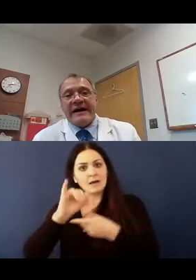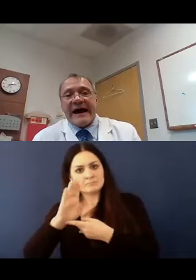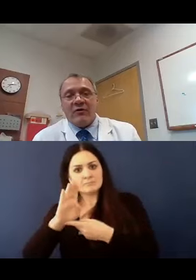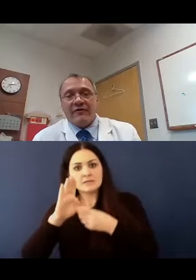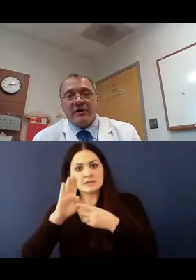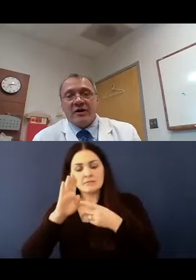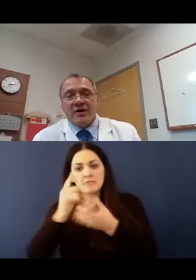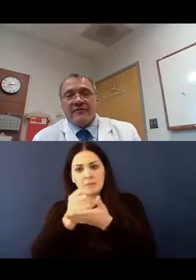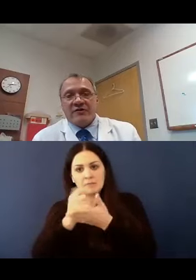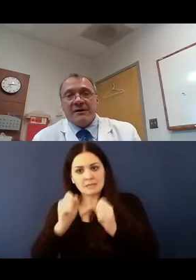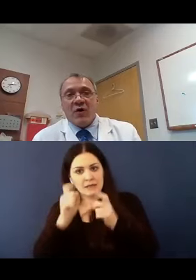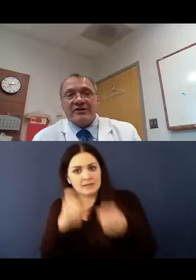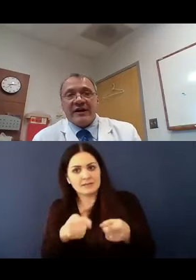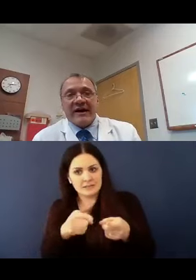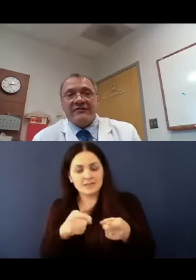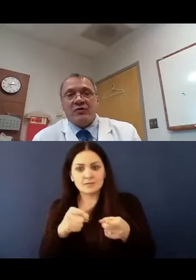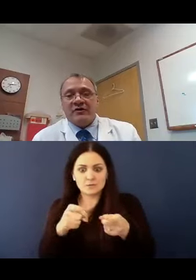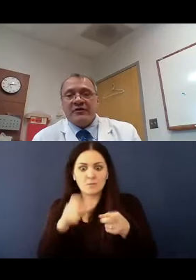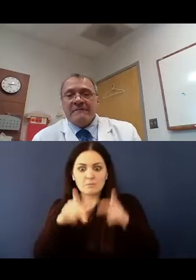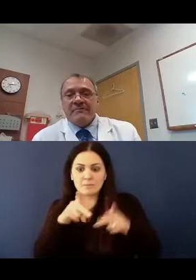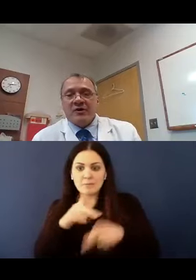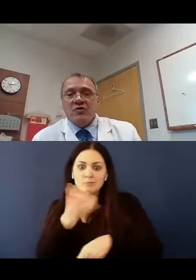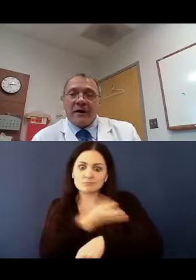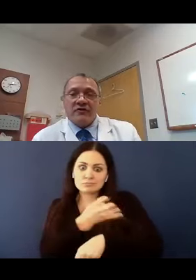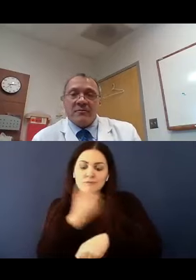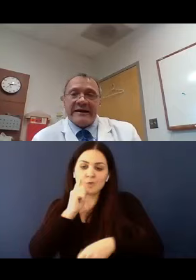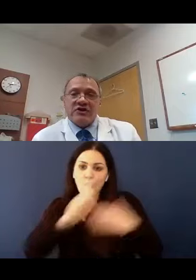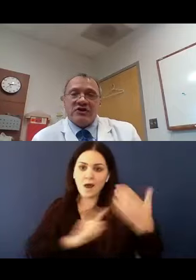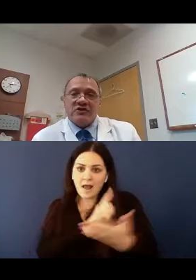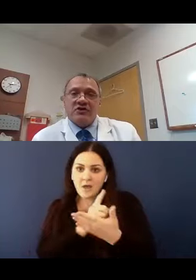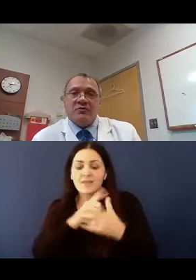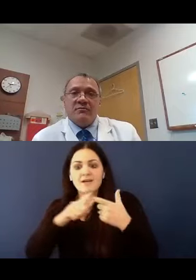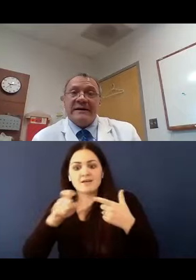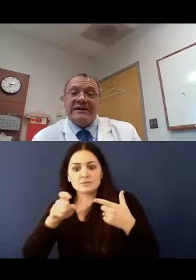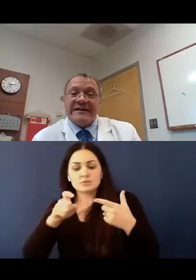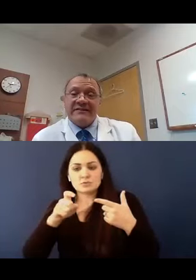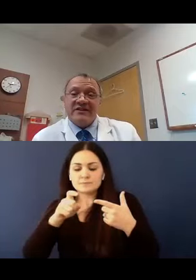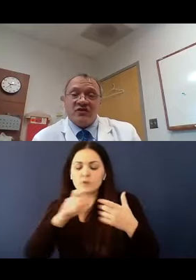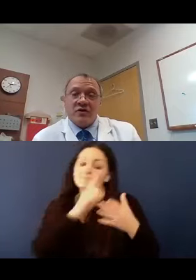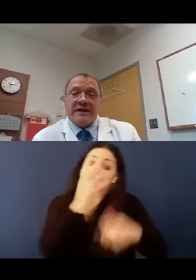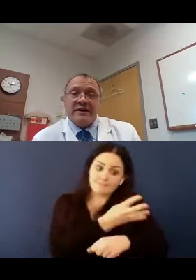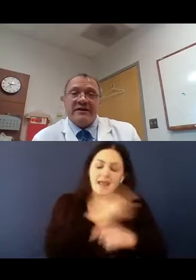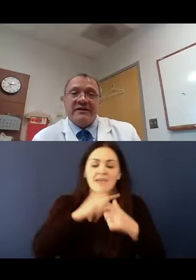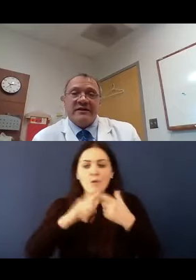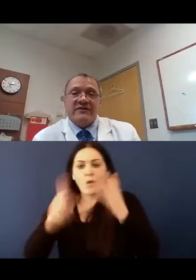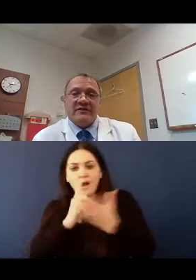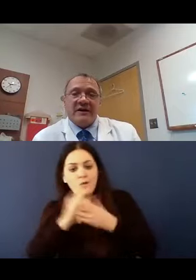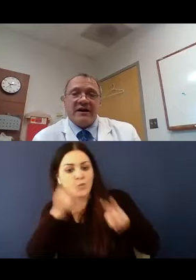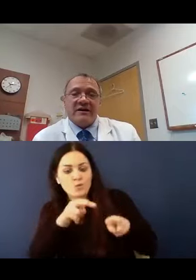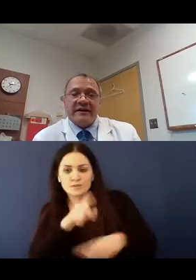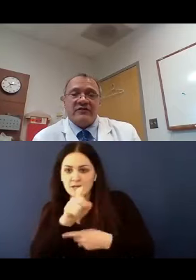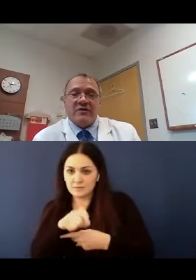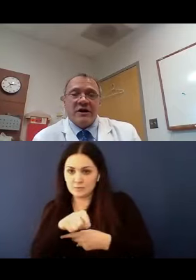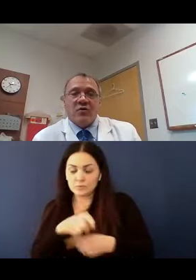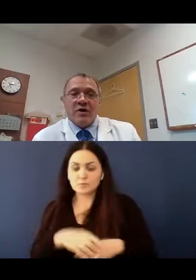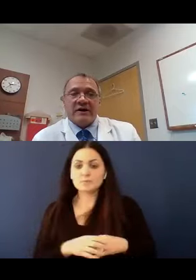infusion and an hour to be watched afterwards. The group also managed to be able to give this during the Thanksgiving